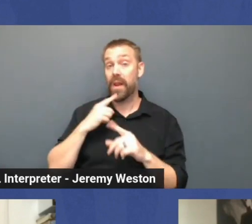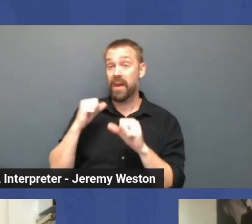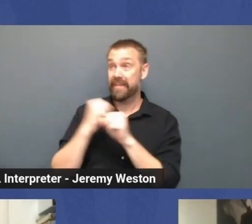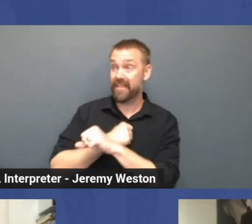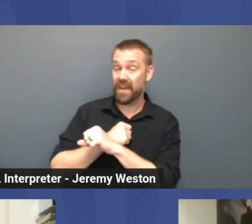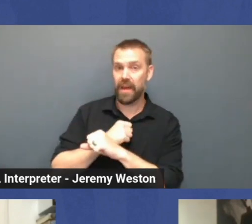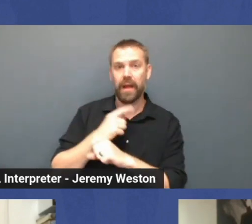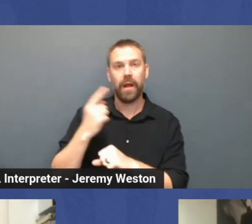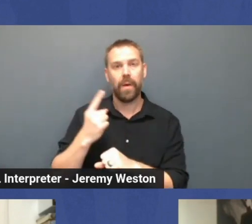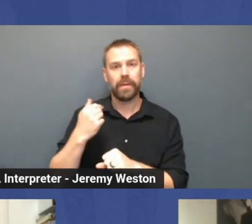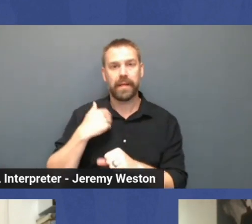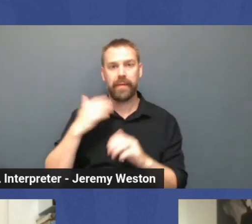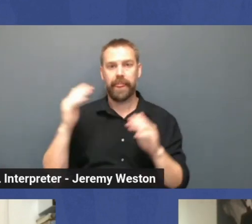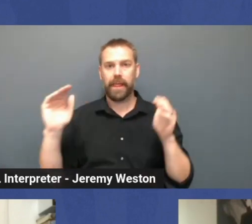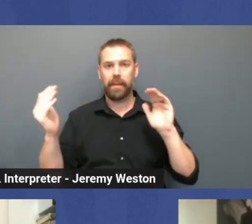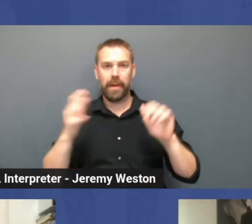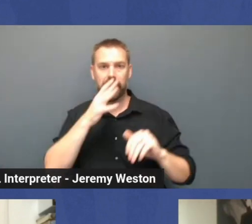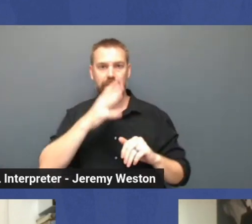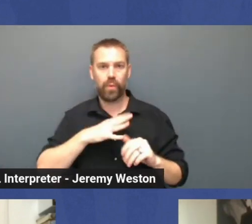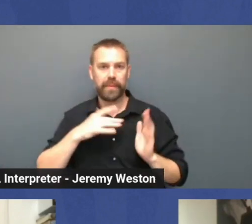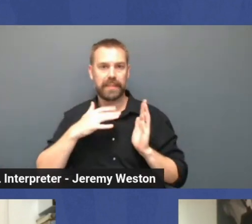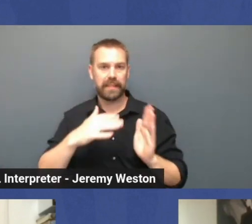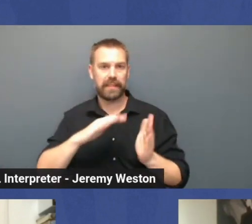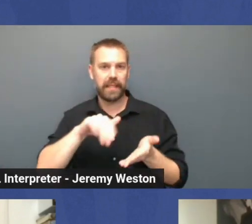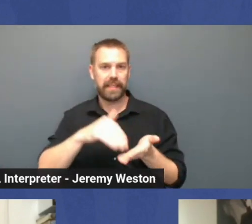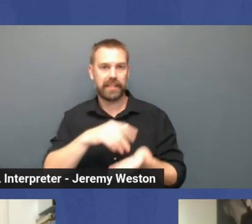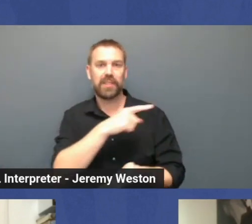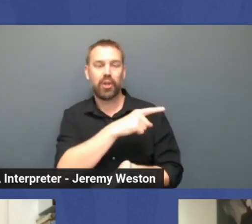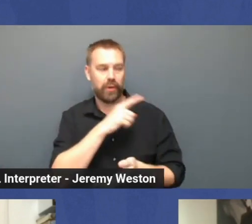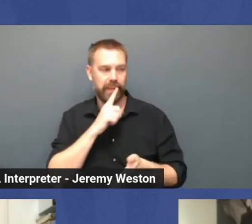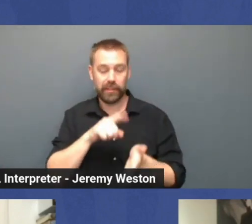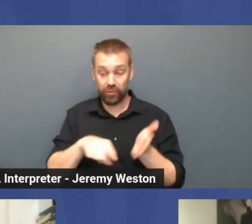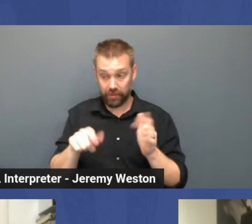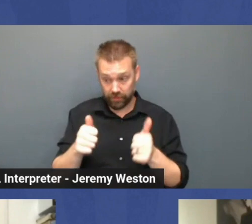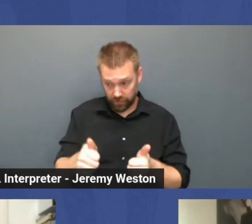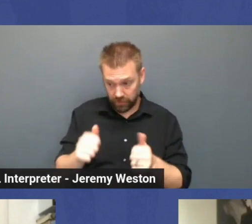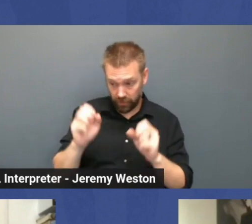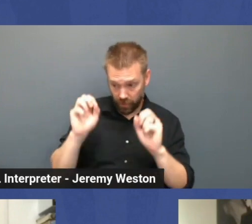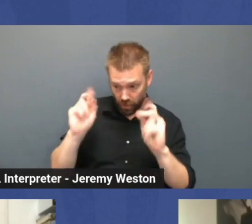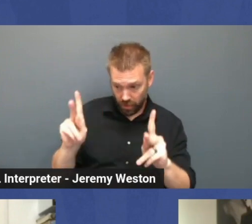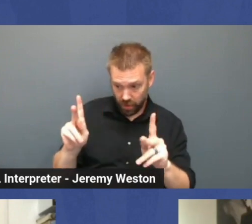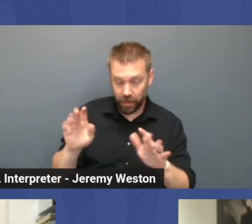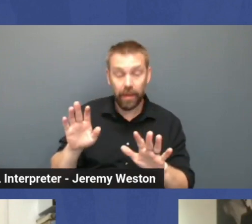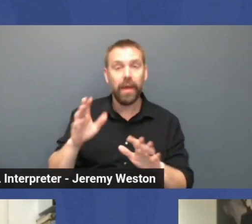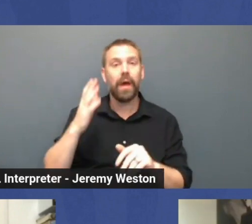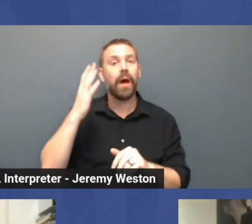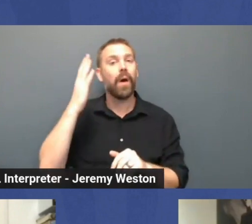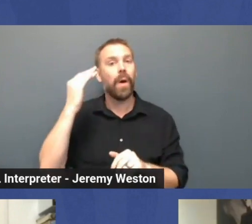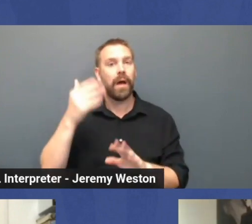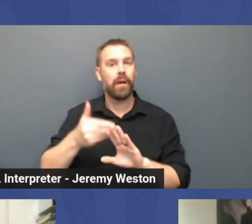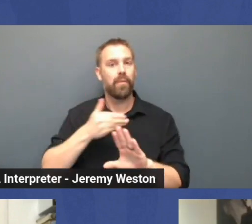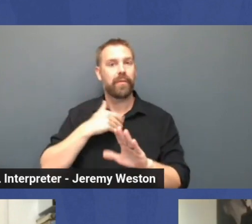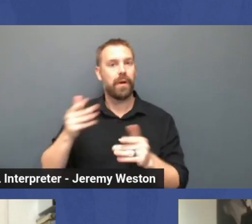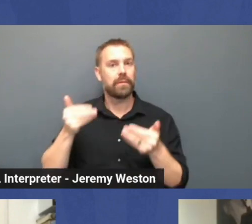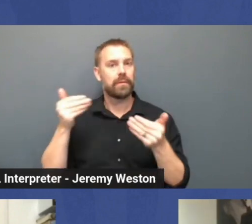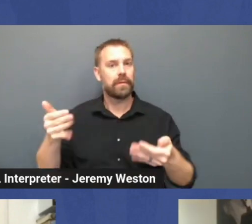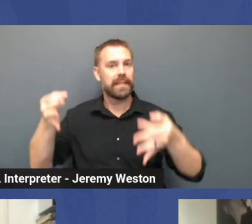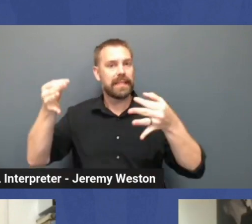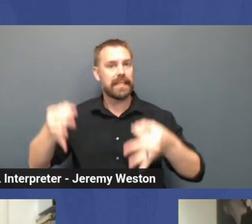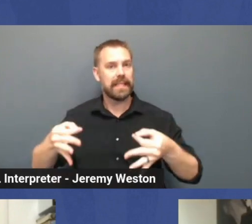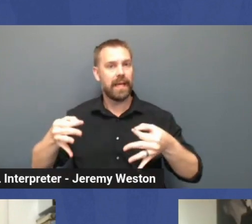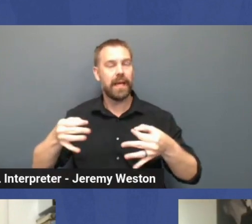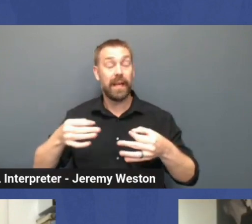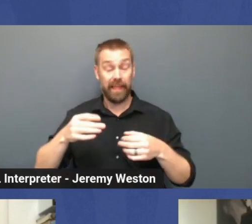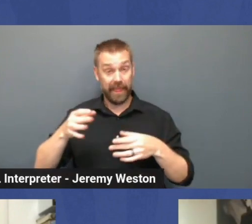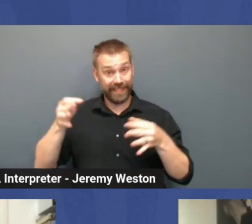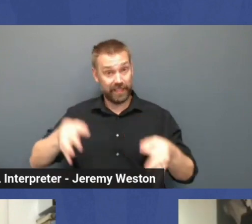Comparative Women's Studies Center to ensure that I'm okay. Because before I make a decision, that decision is not for Olivia